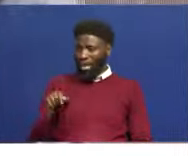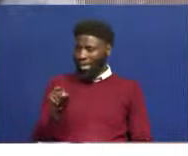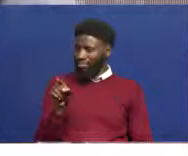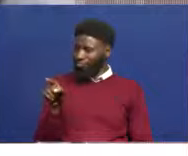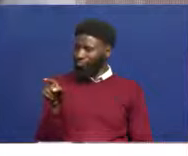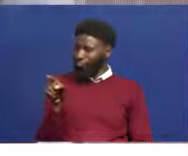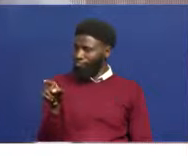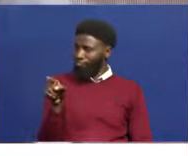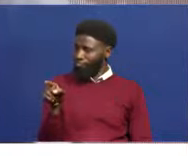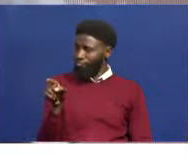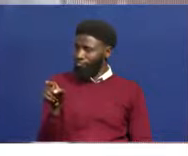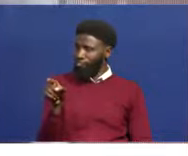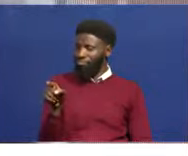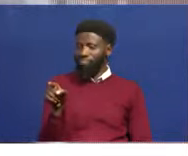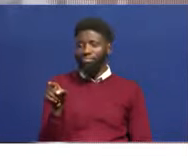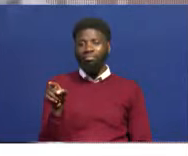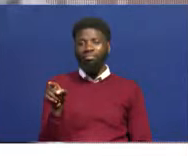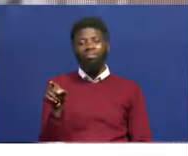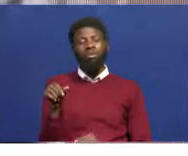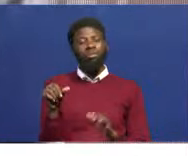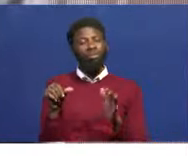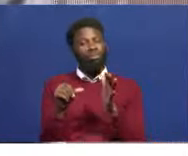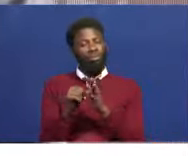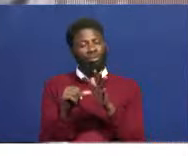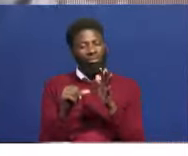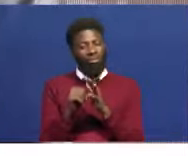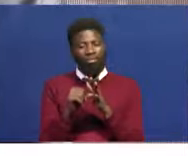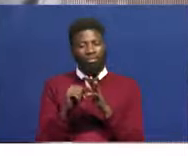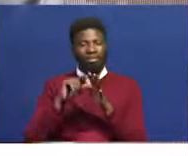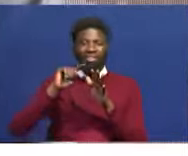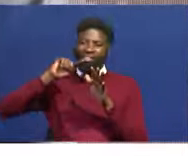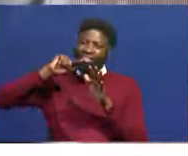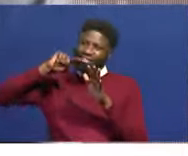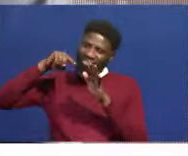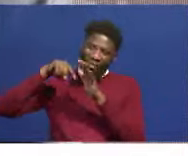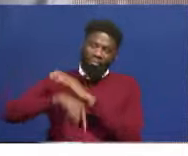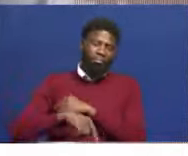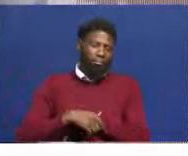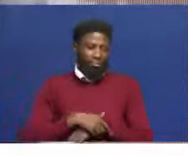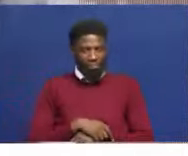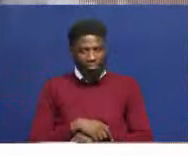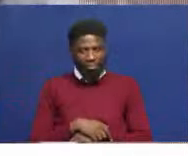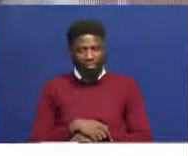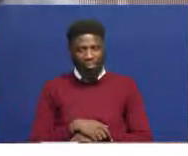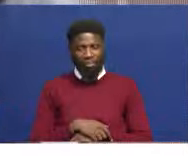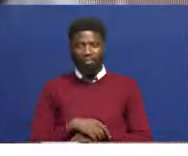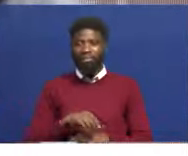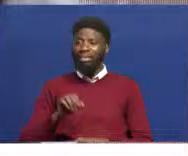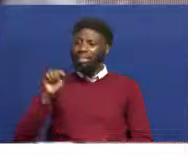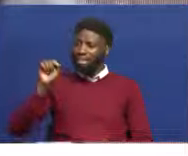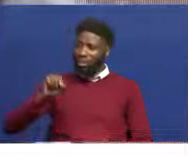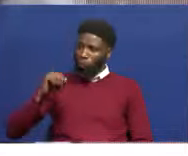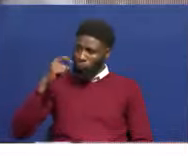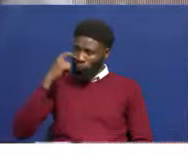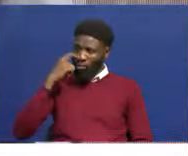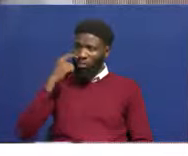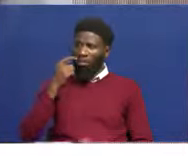is in another crisis. Probably it is among the